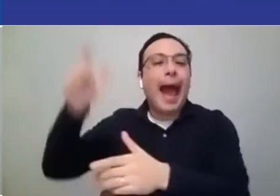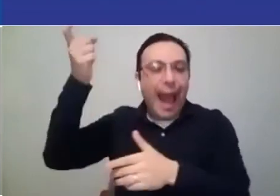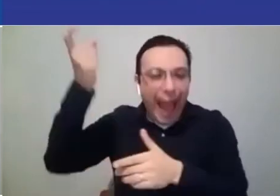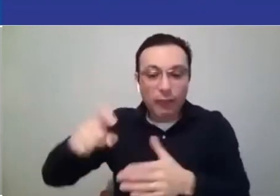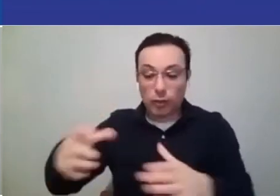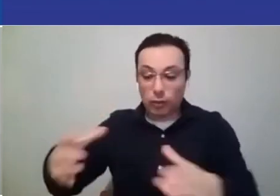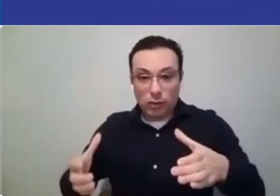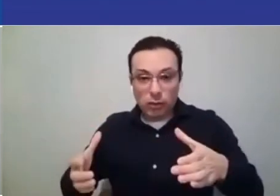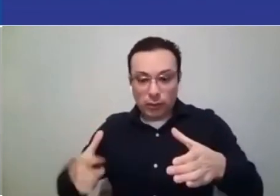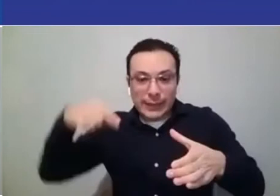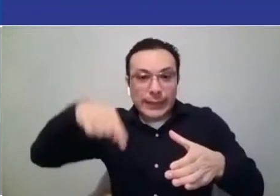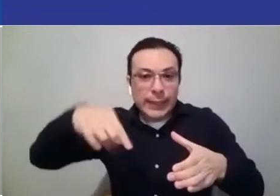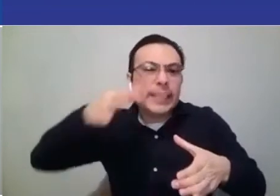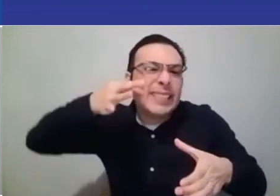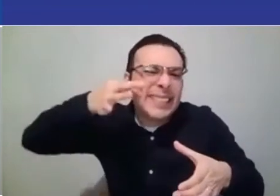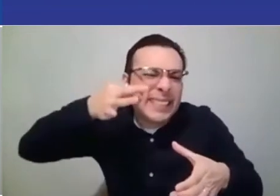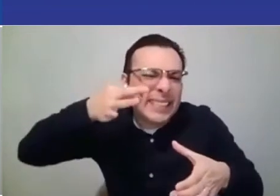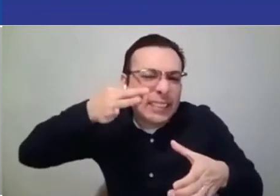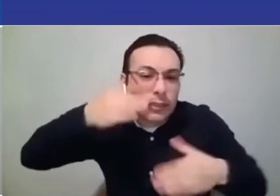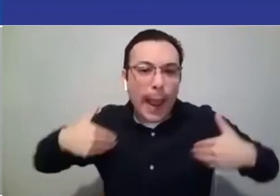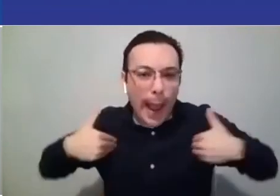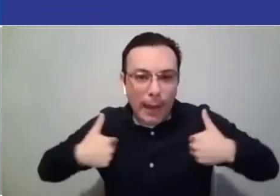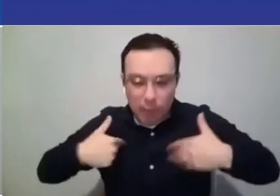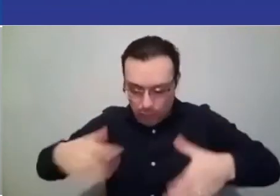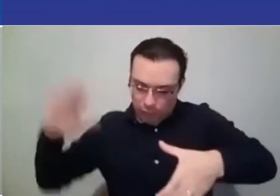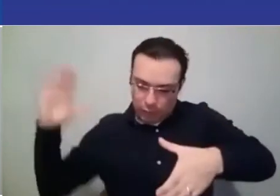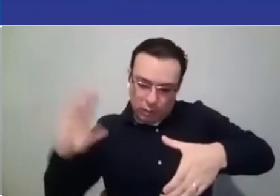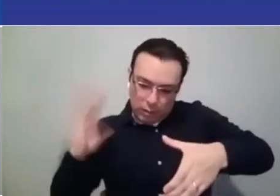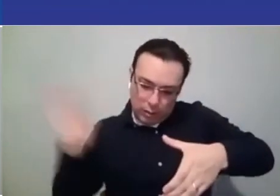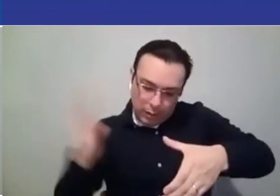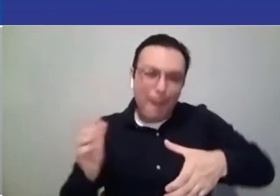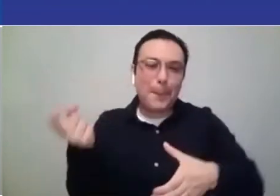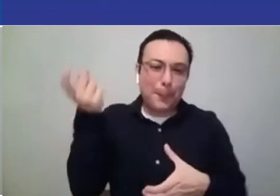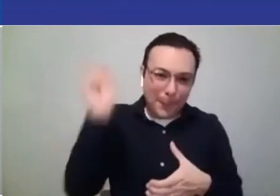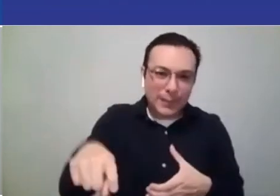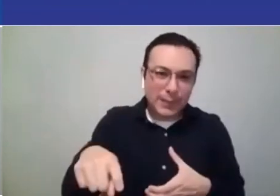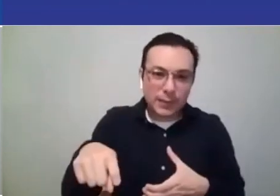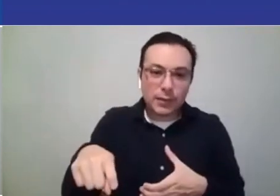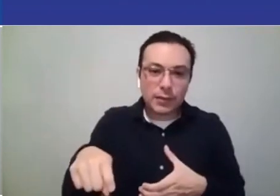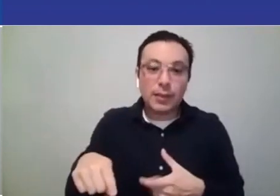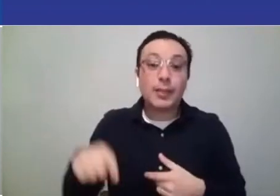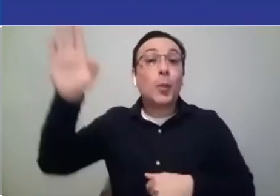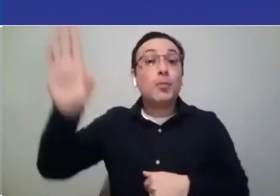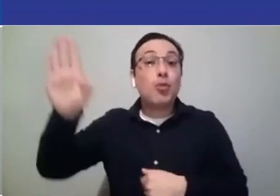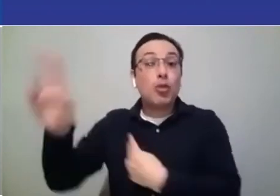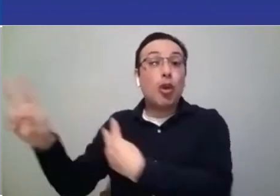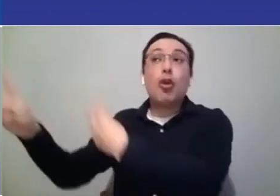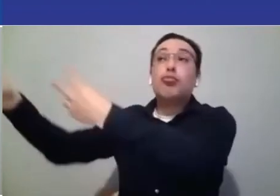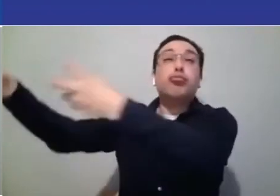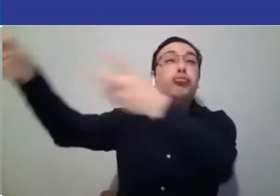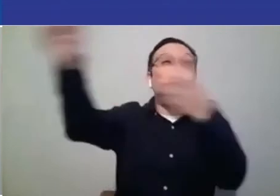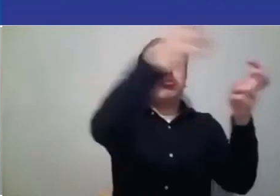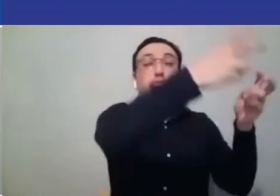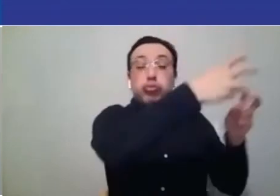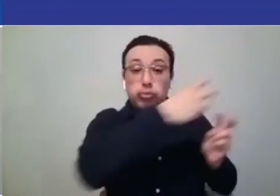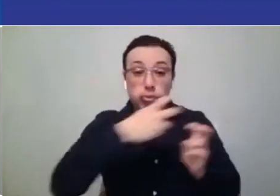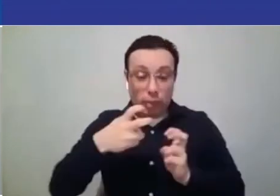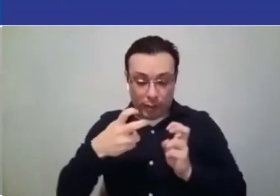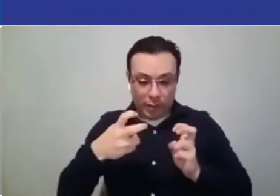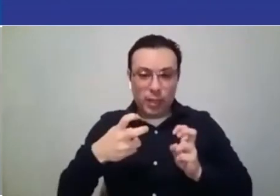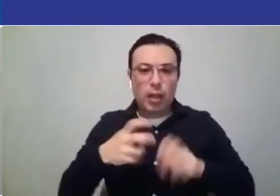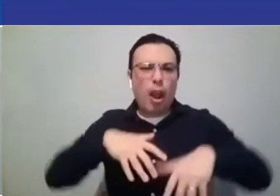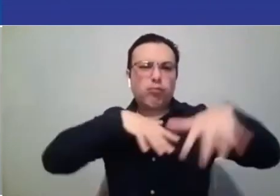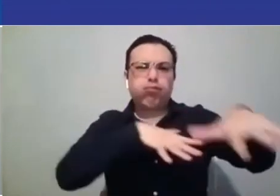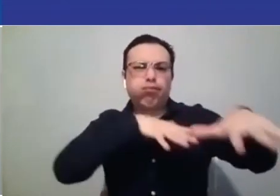in Brooklyn is a resistance that is drawing from the history of what it came from to